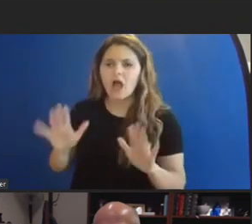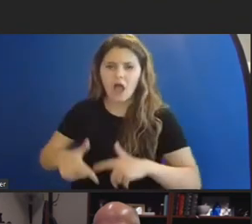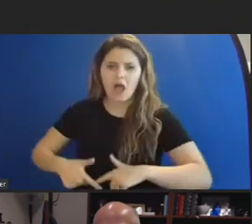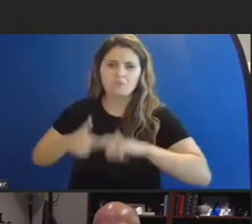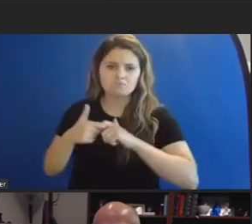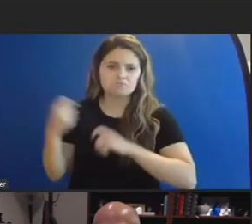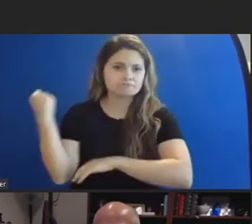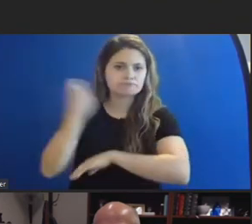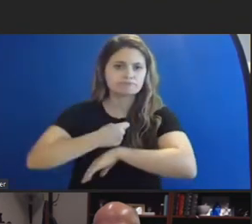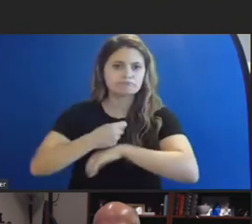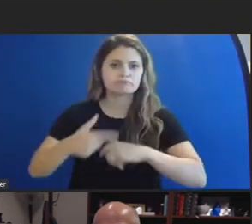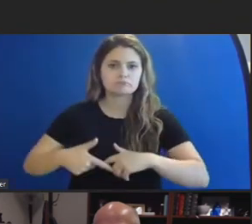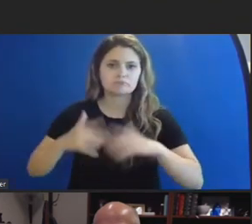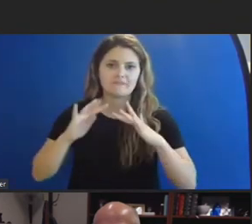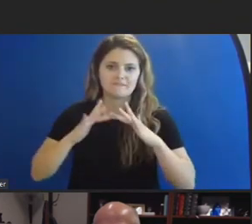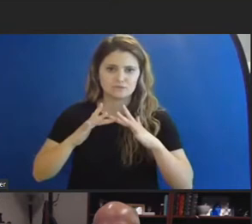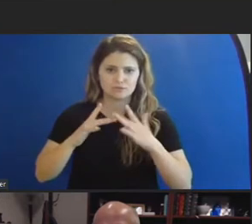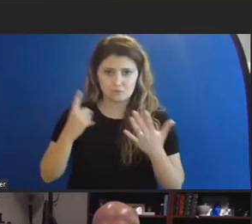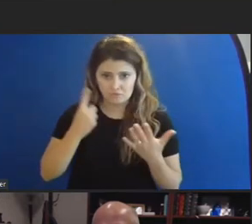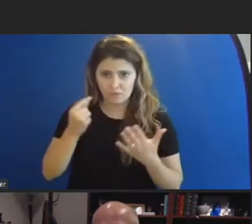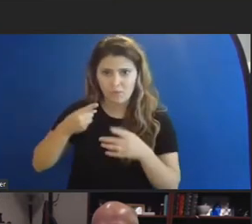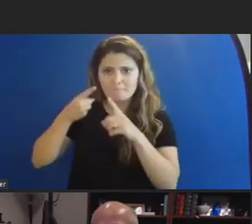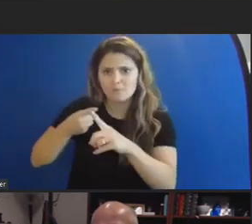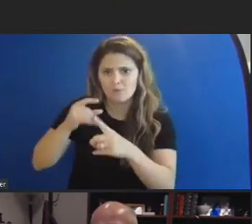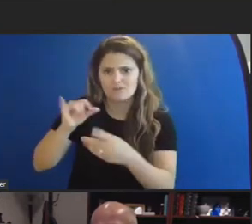goes virtual for a while?